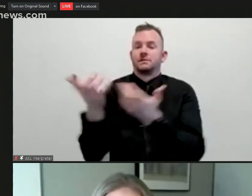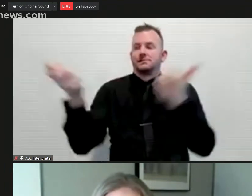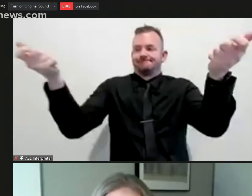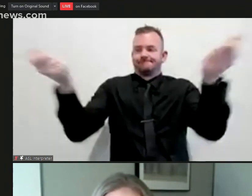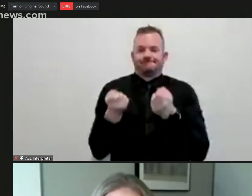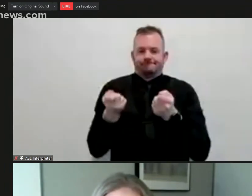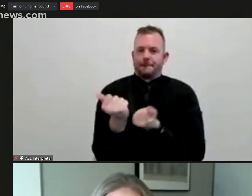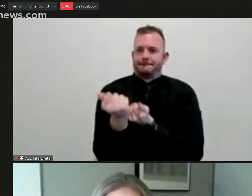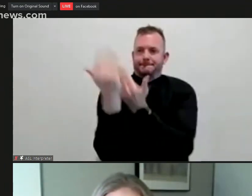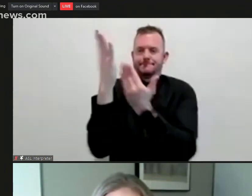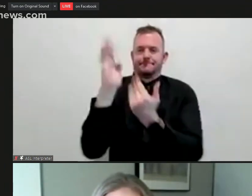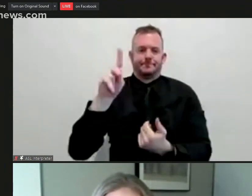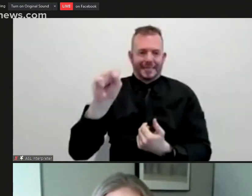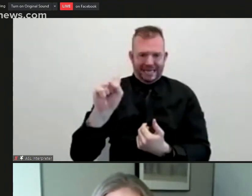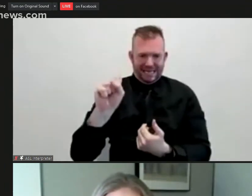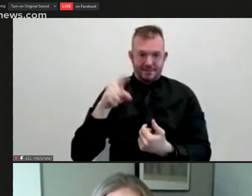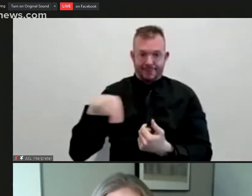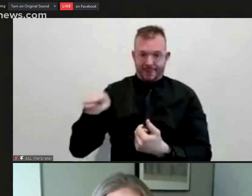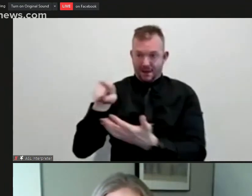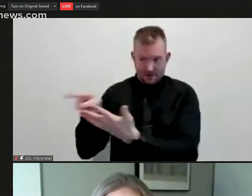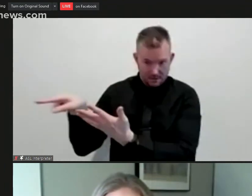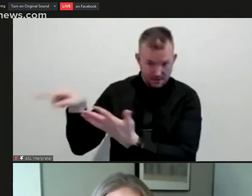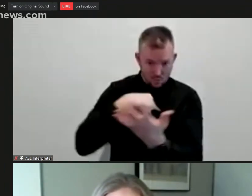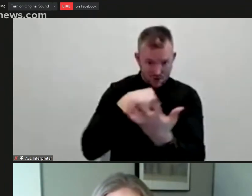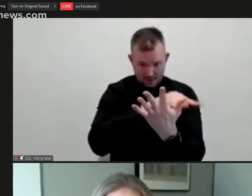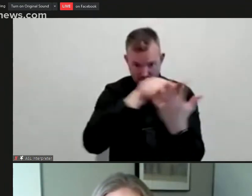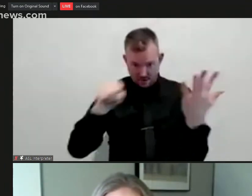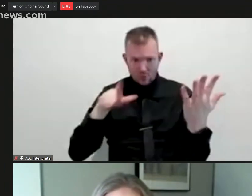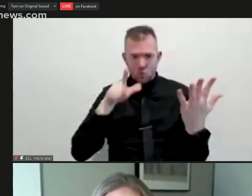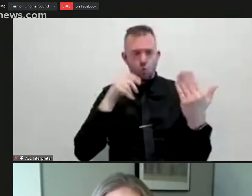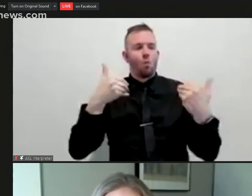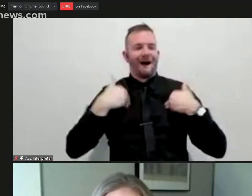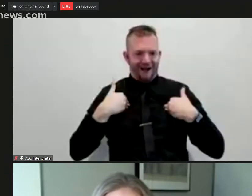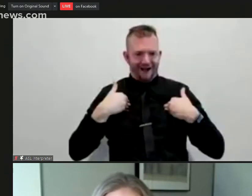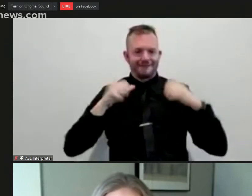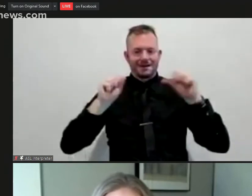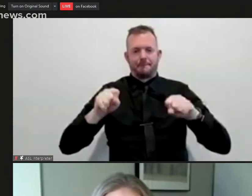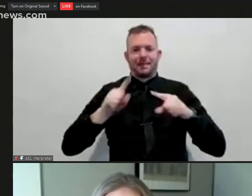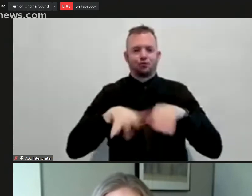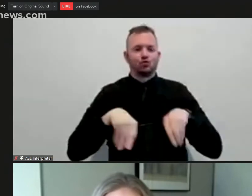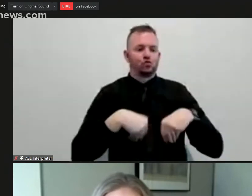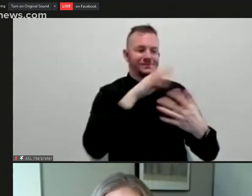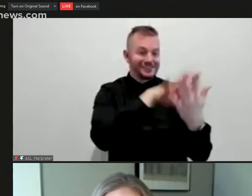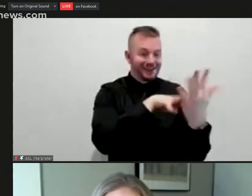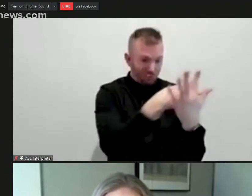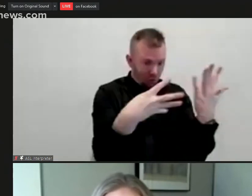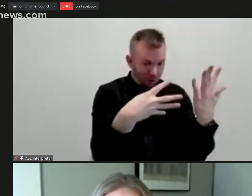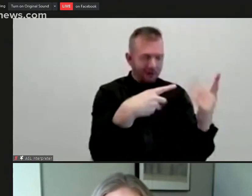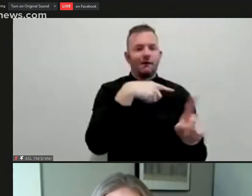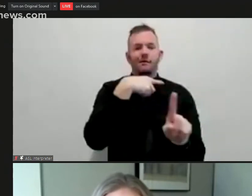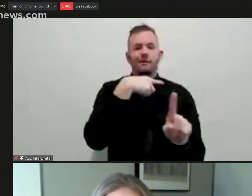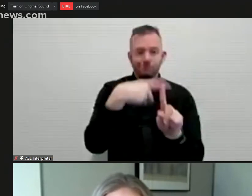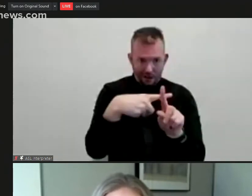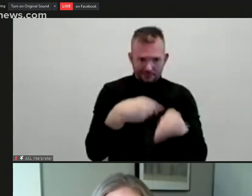the capability to schedule it, to handle the dosage, and to administer it.